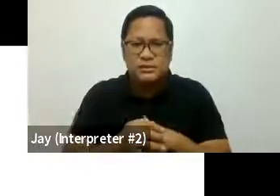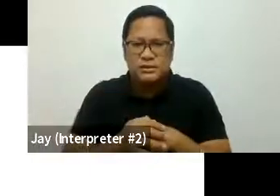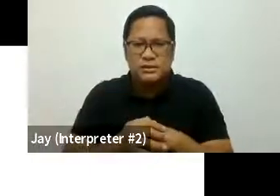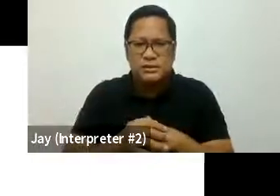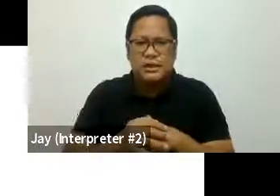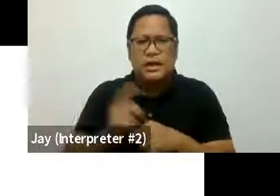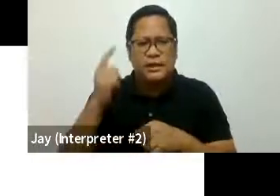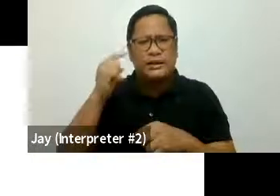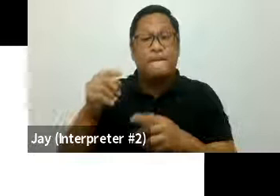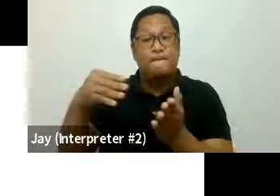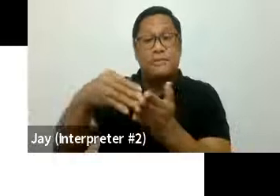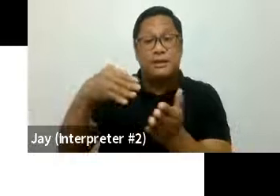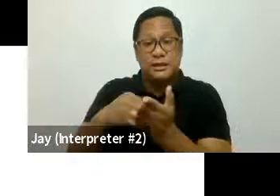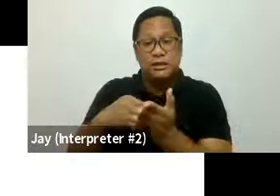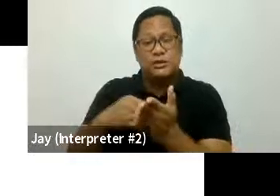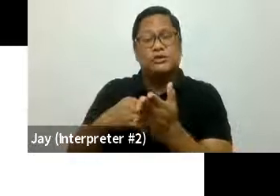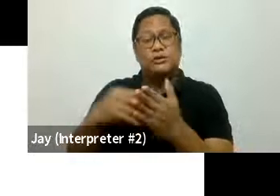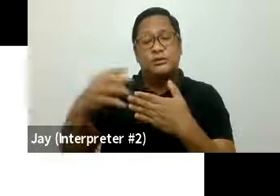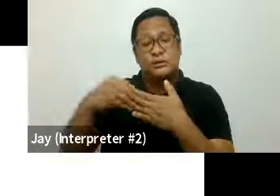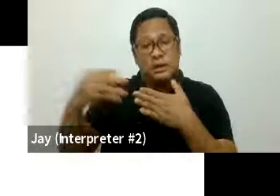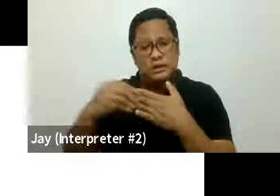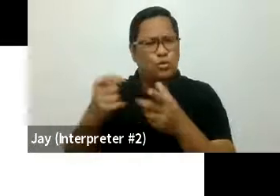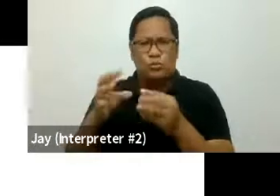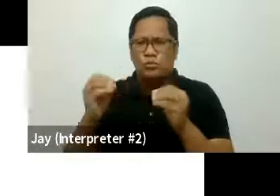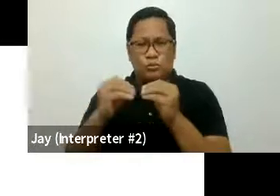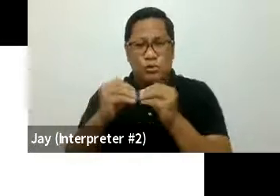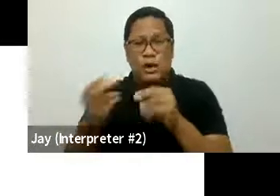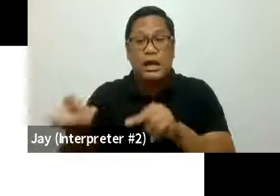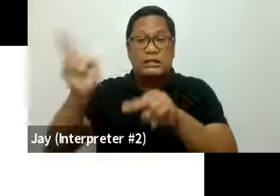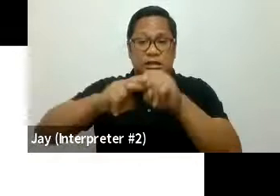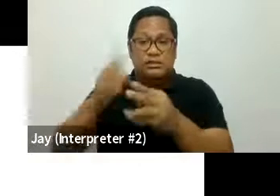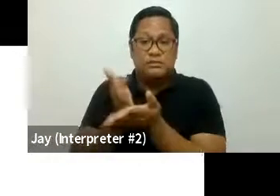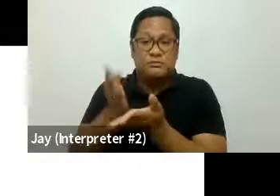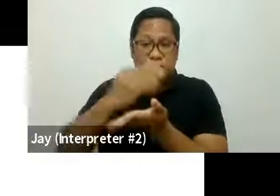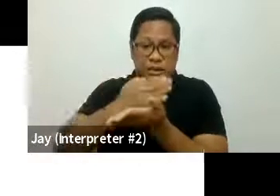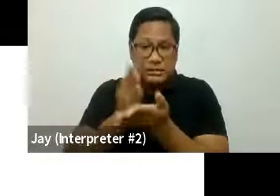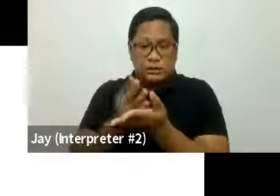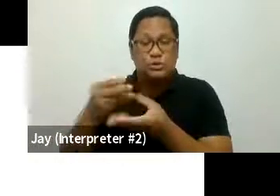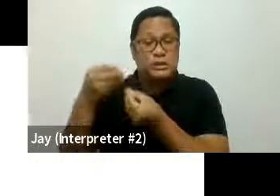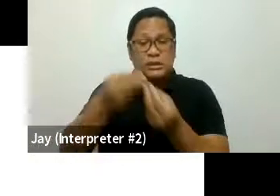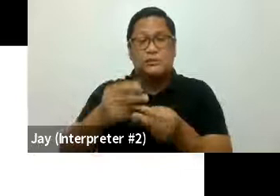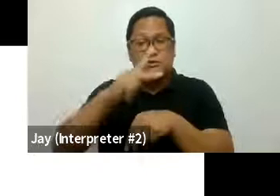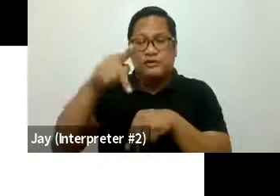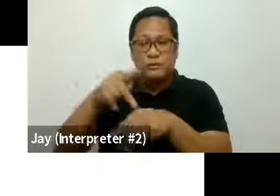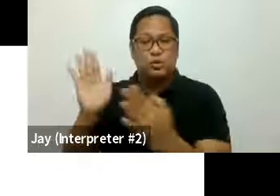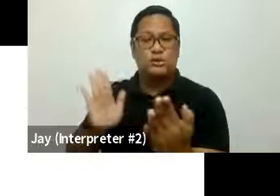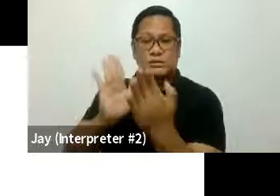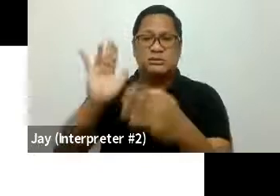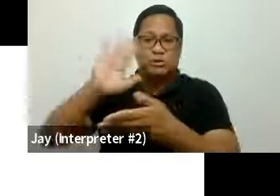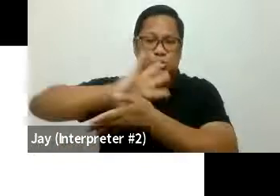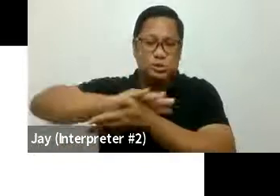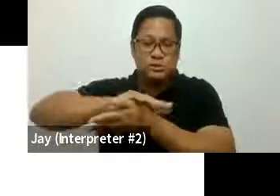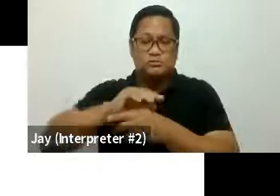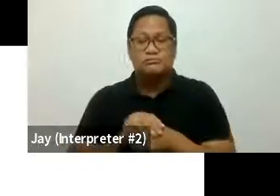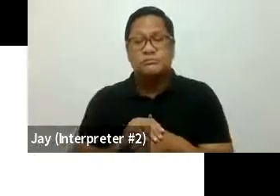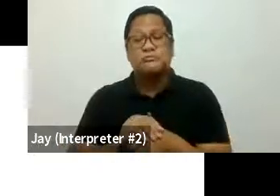$1 billion, 50 billion pesos, probably more, additional budget that's been provided for the Philippines to respond to COVID. And this